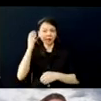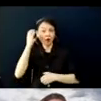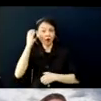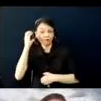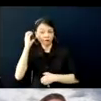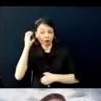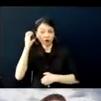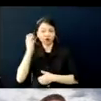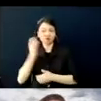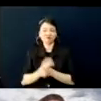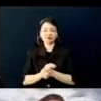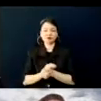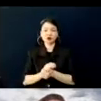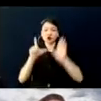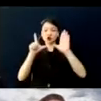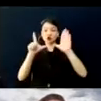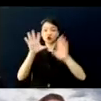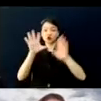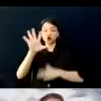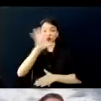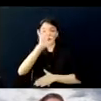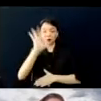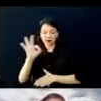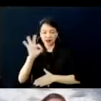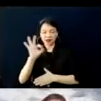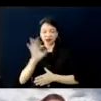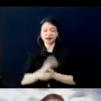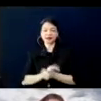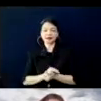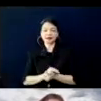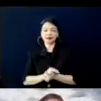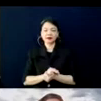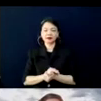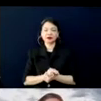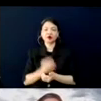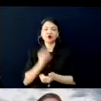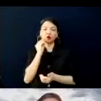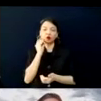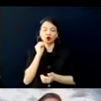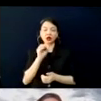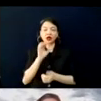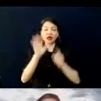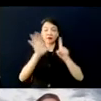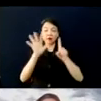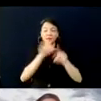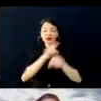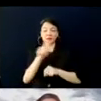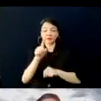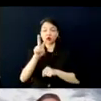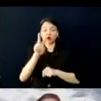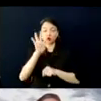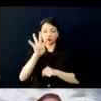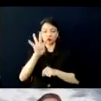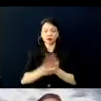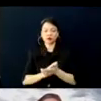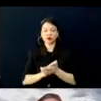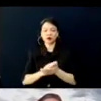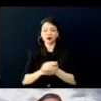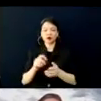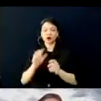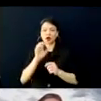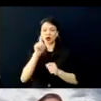75% of individuals 15 to 24 have a smartphone, only 8% use e-money. So there's a substantial opportunity if we just look at rates